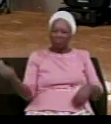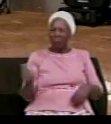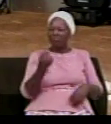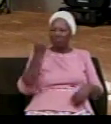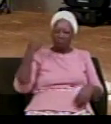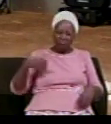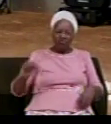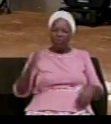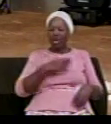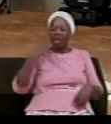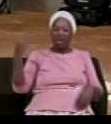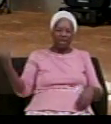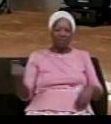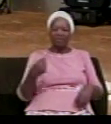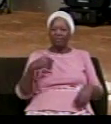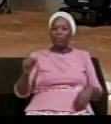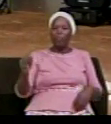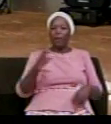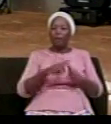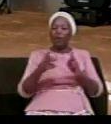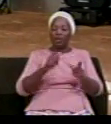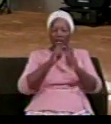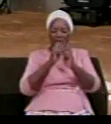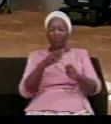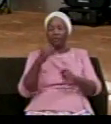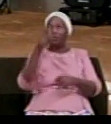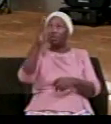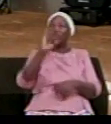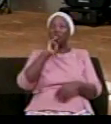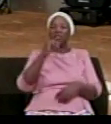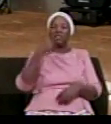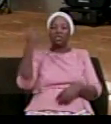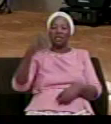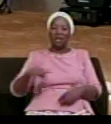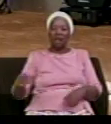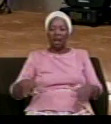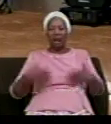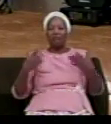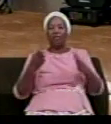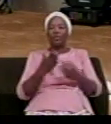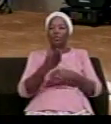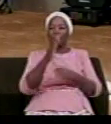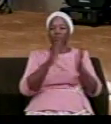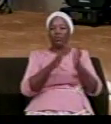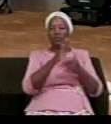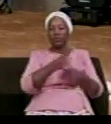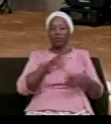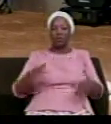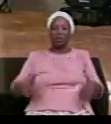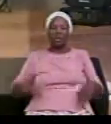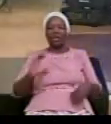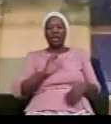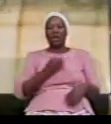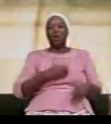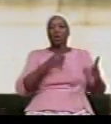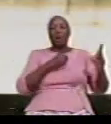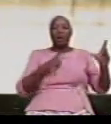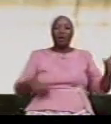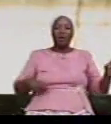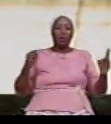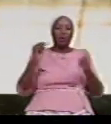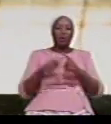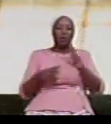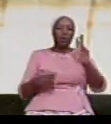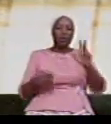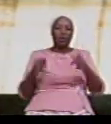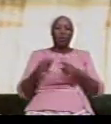the gift of God is eternal life through Jesus our Lord. We're coming to point number three